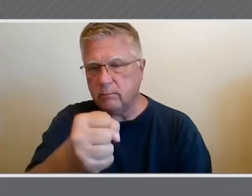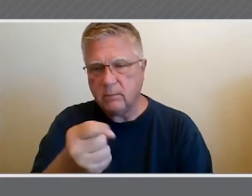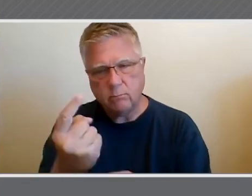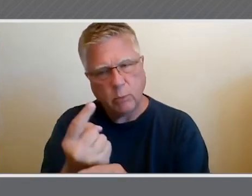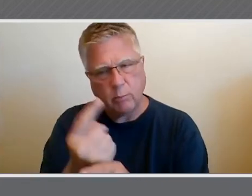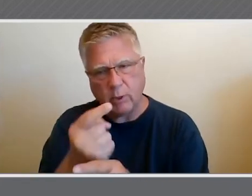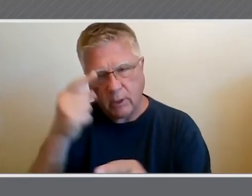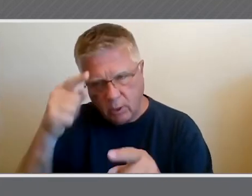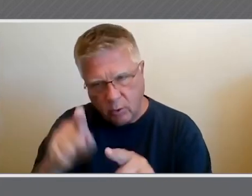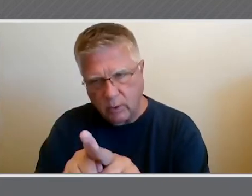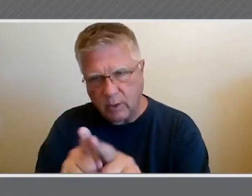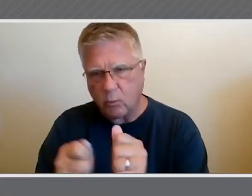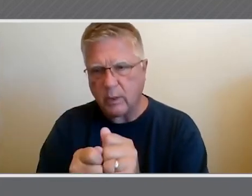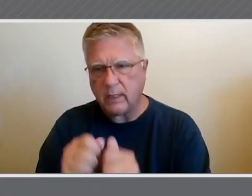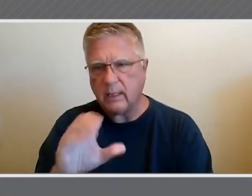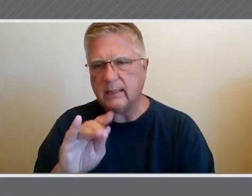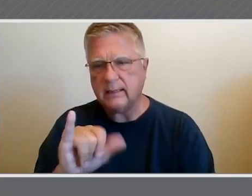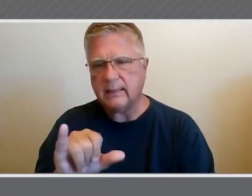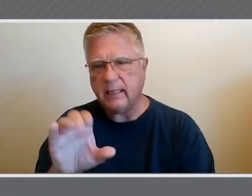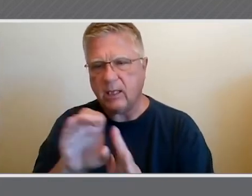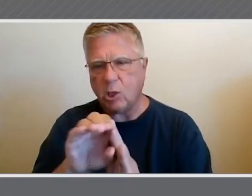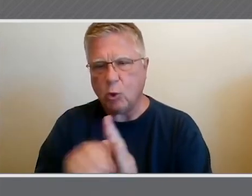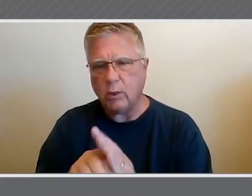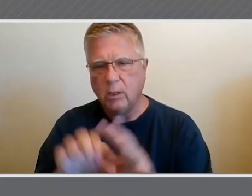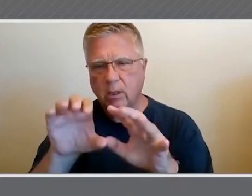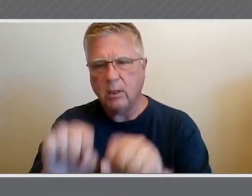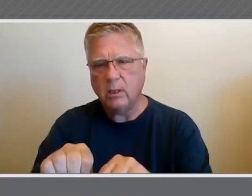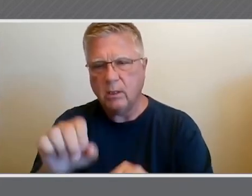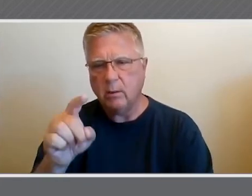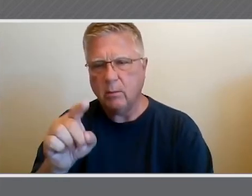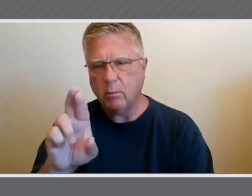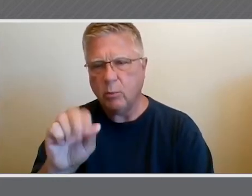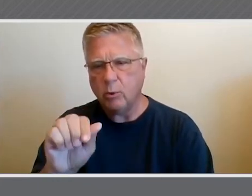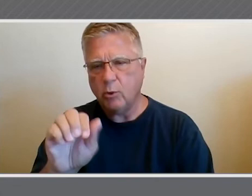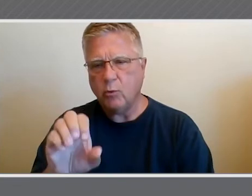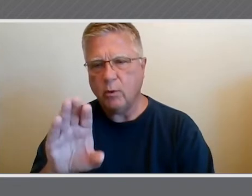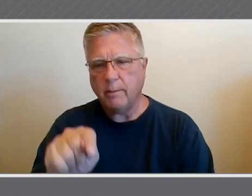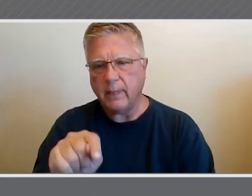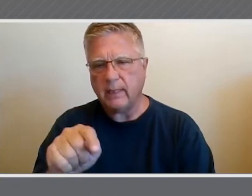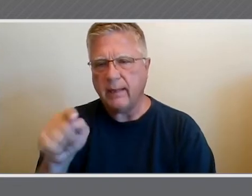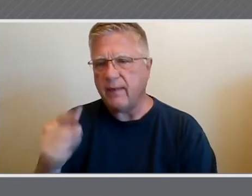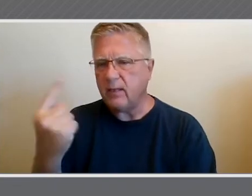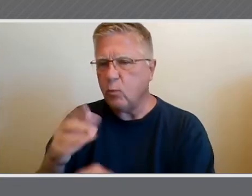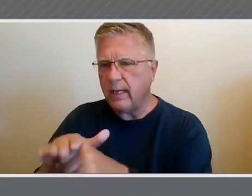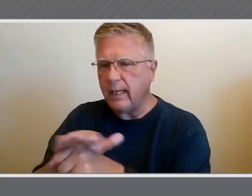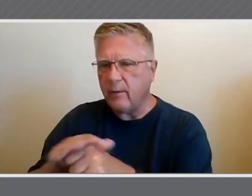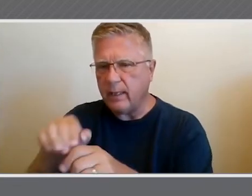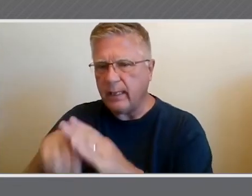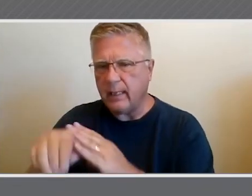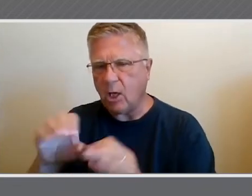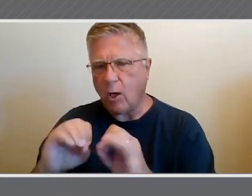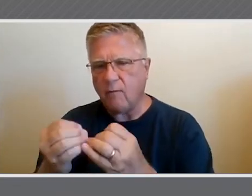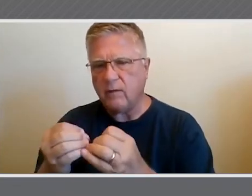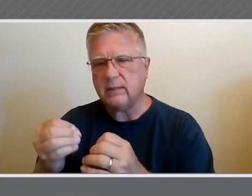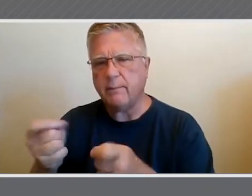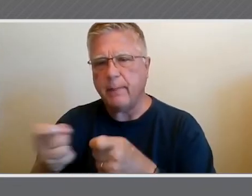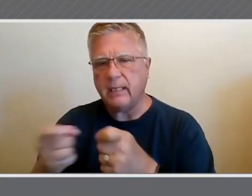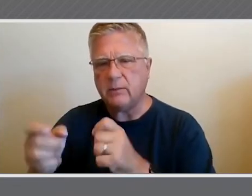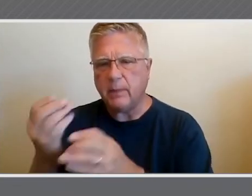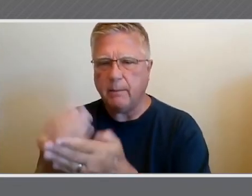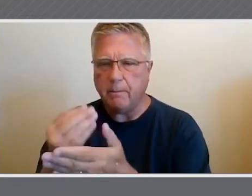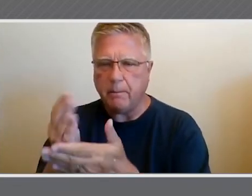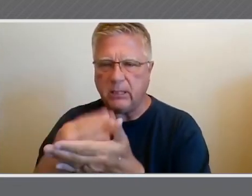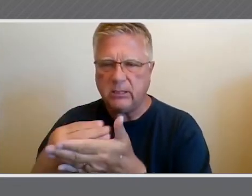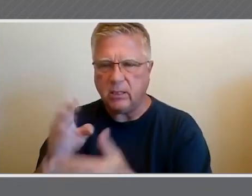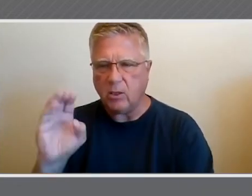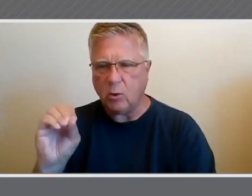code. Procurement, which is one of the areas within the Office of Management and Budget, posts all bid opportunities and a